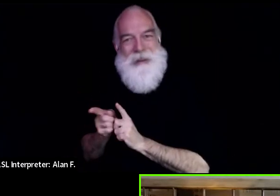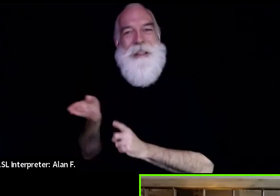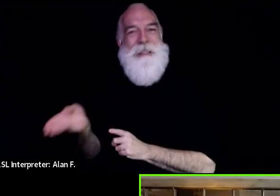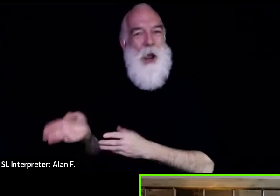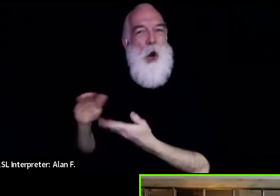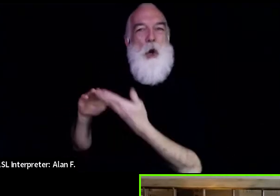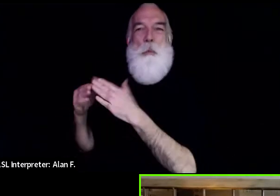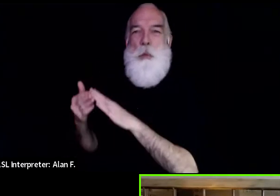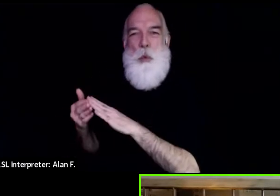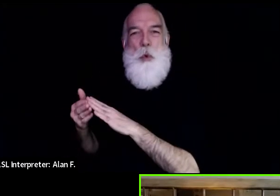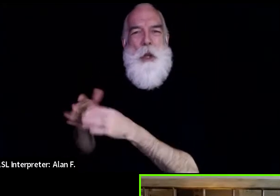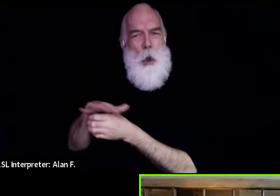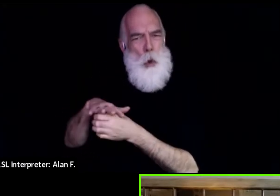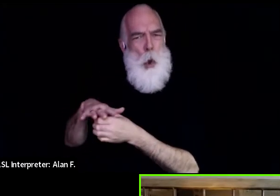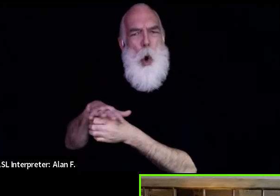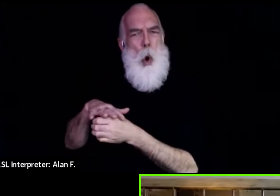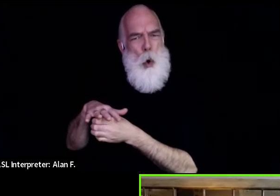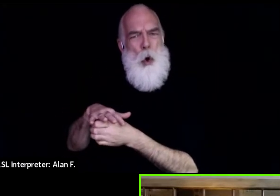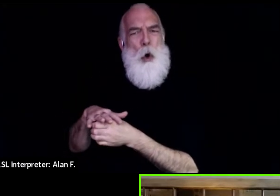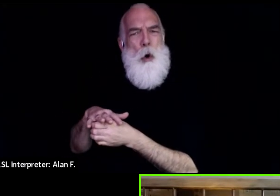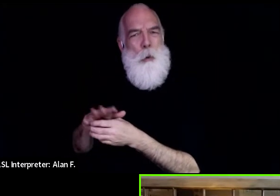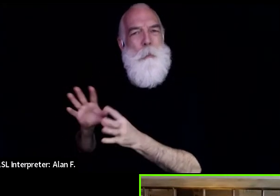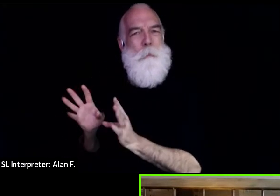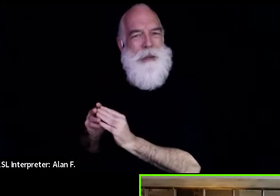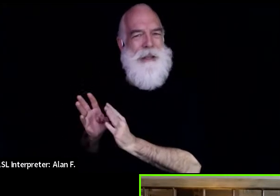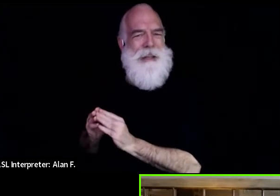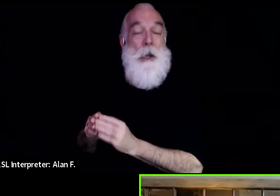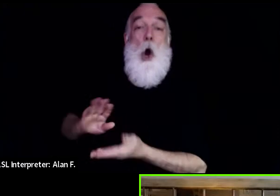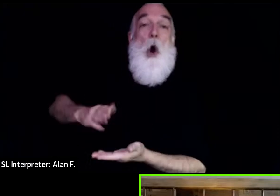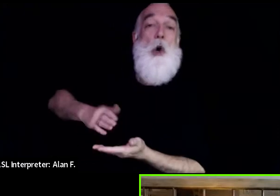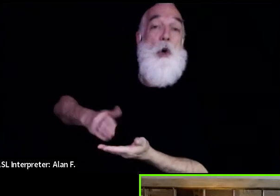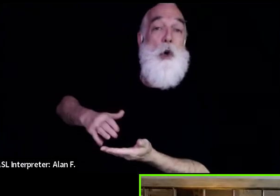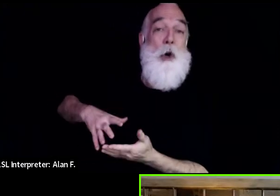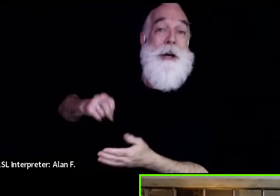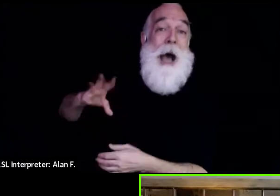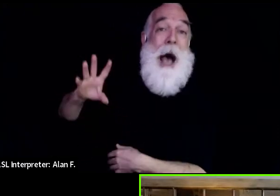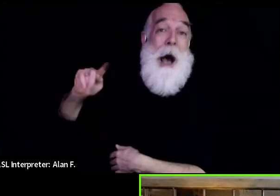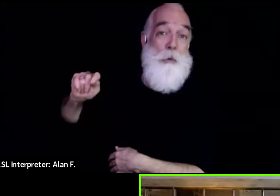local community cookout. So there has been an